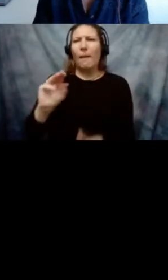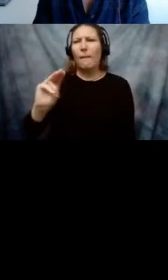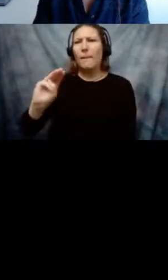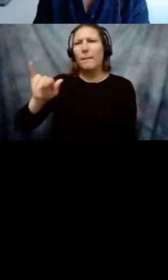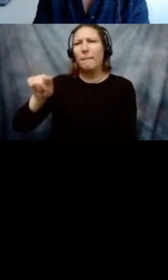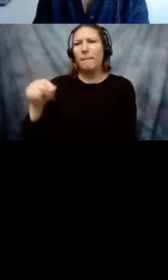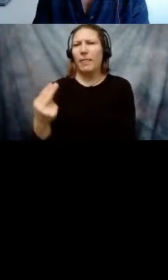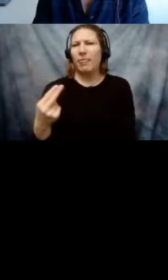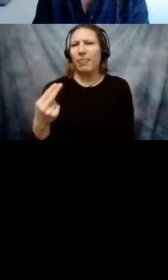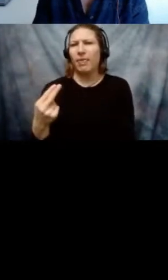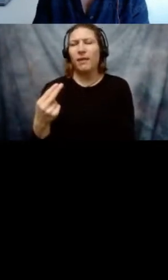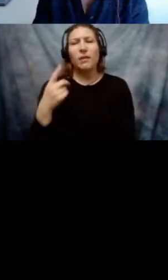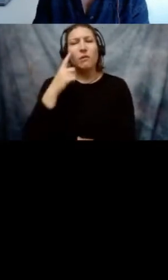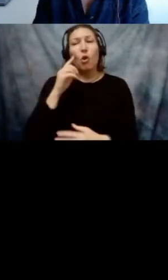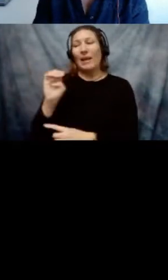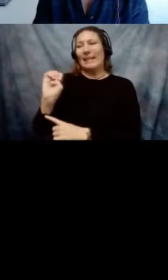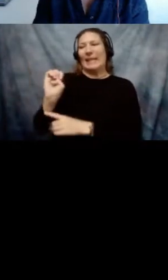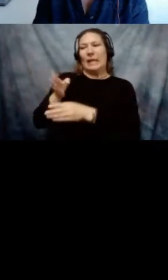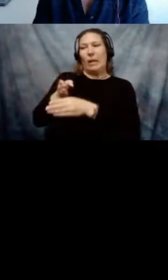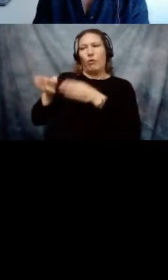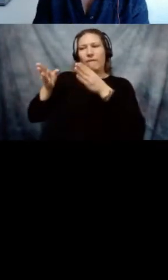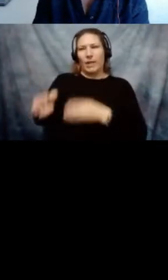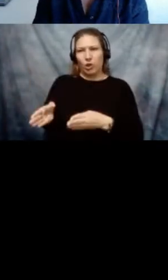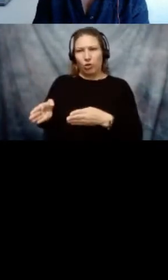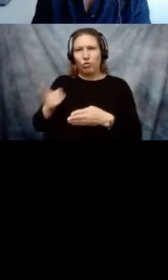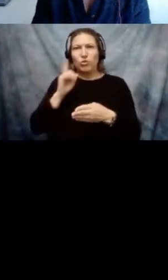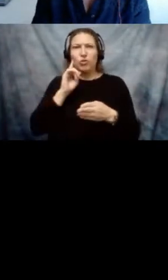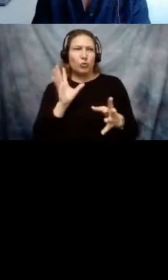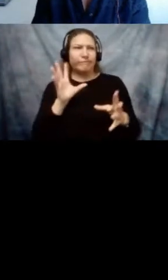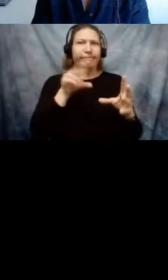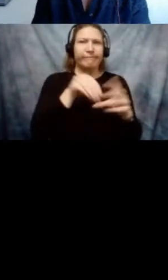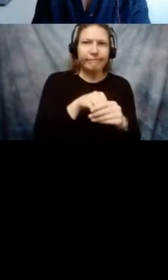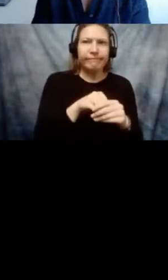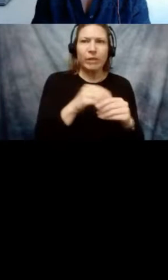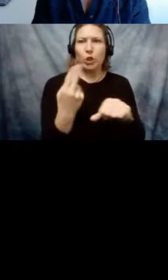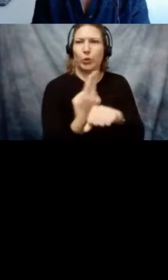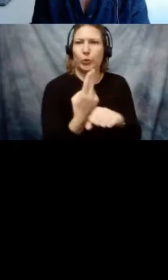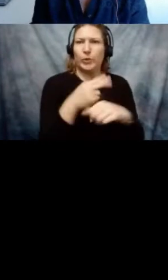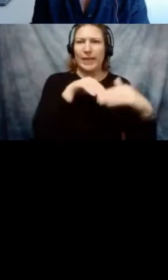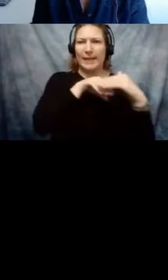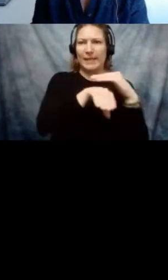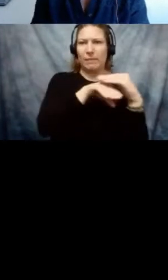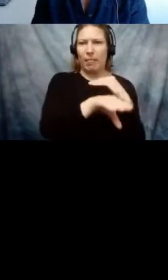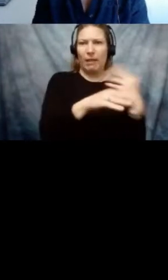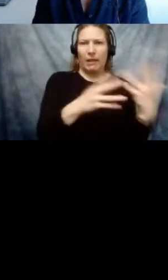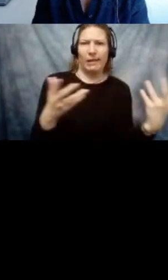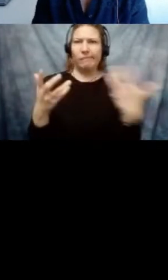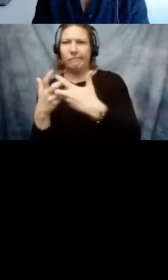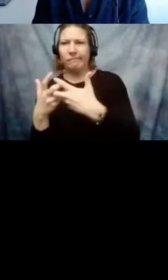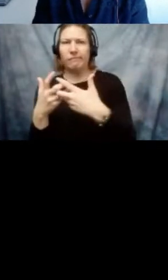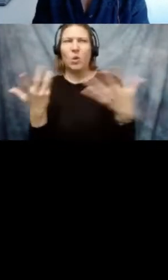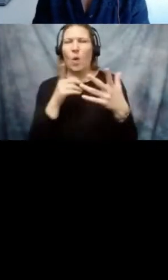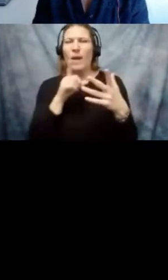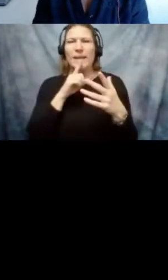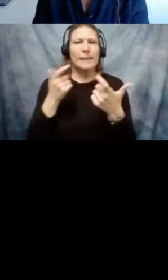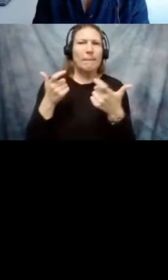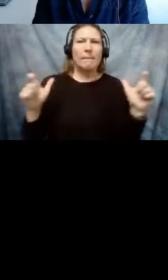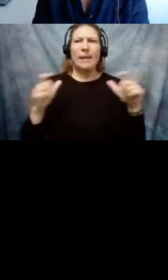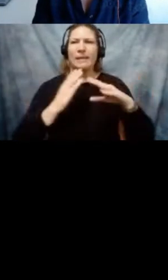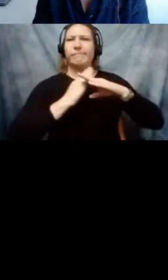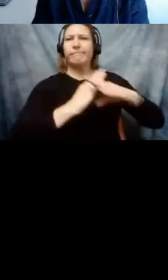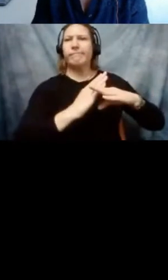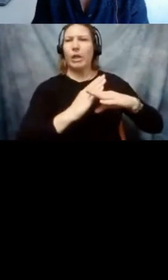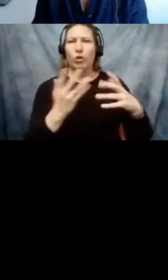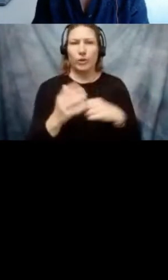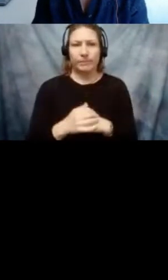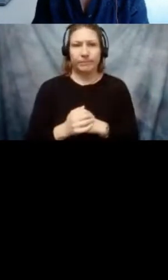accessibility, just to see if you agree with me. So in my experience, the myth that I probably encounter most often